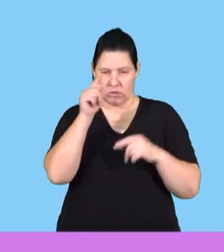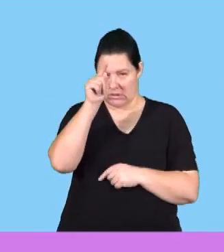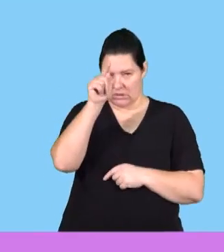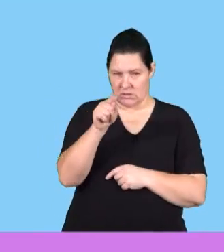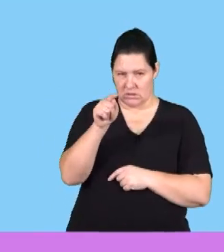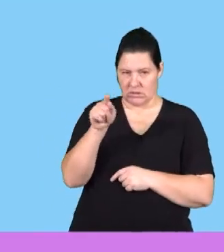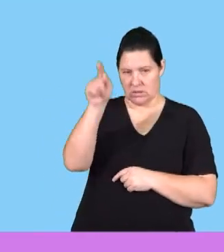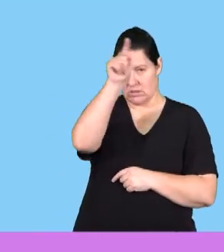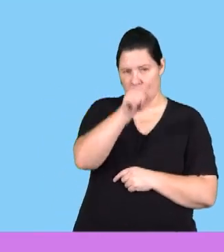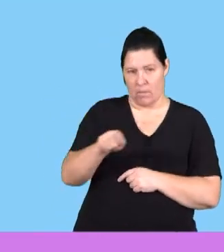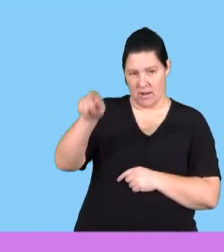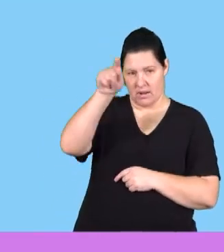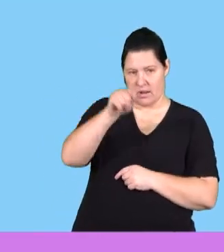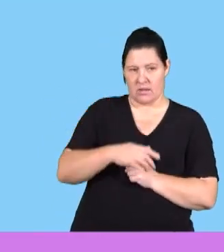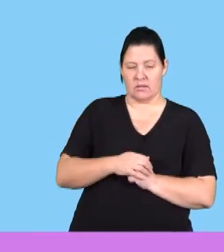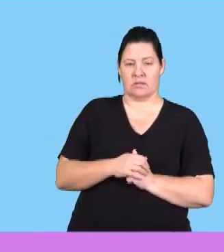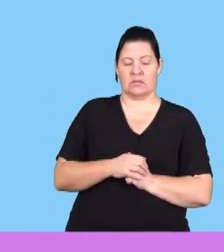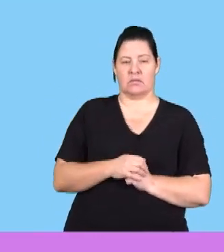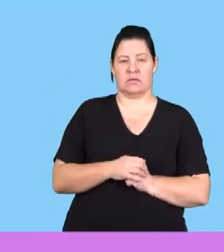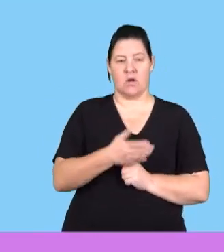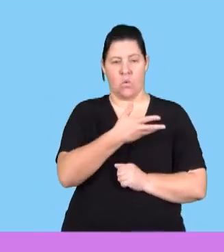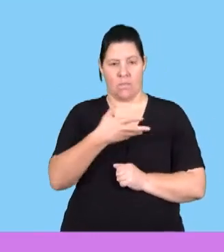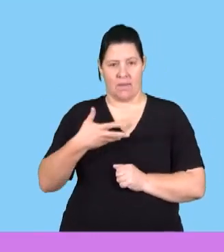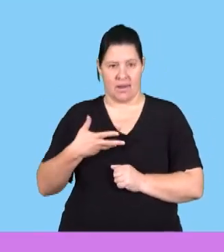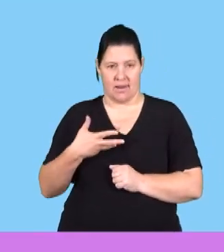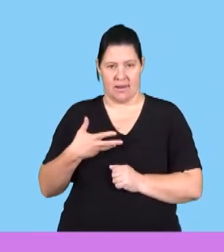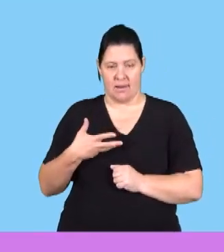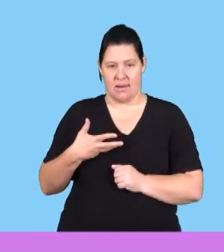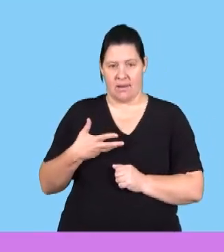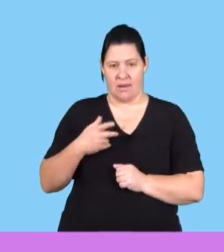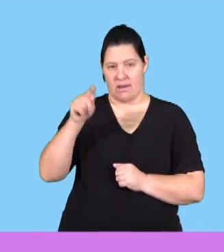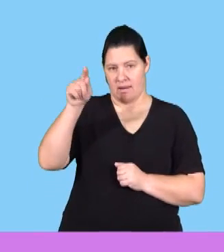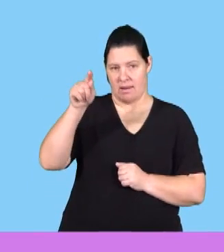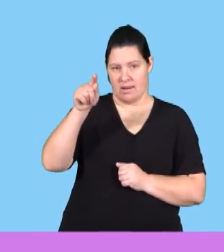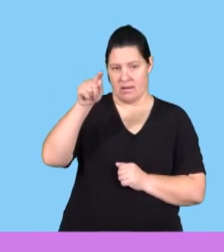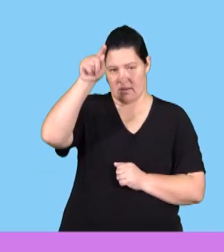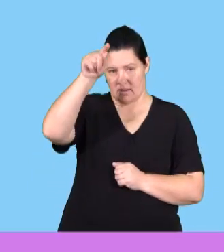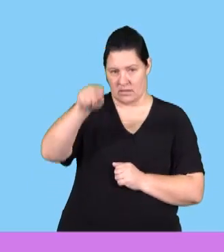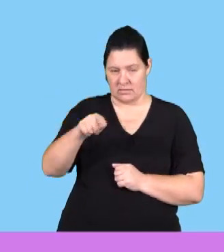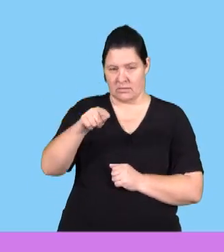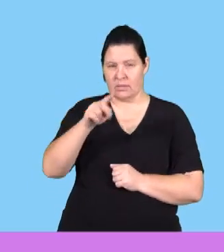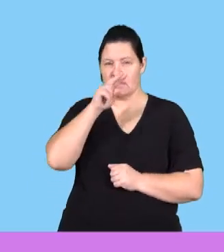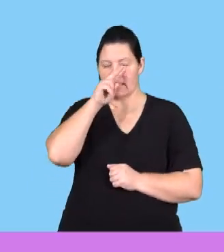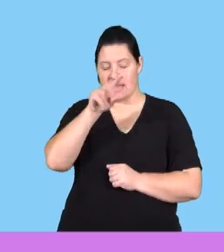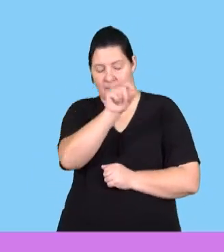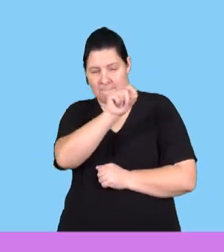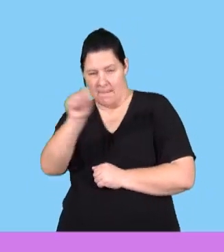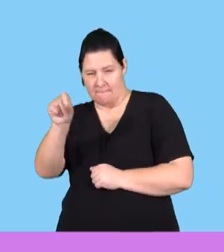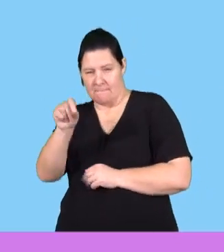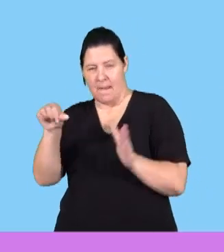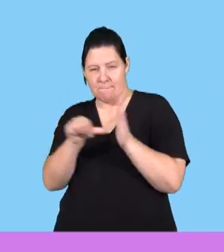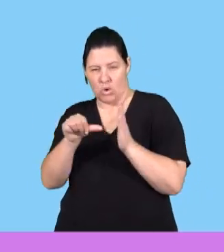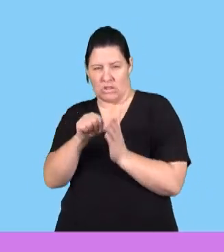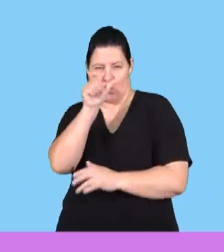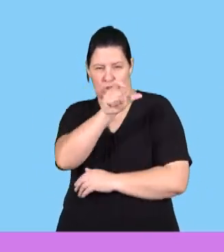this, here's my weight category. And where will I find most females? Can you see what I'm doing? I'm